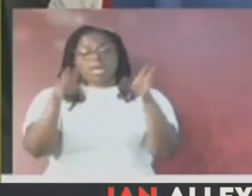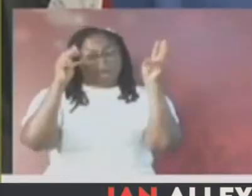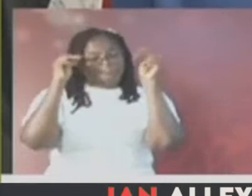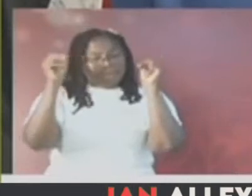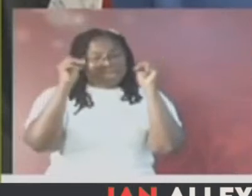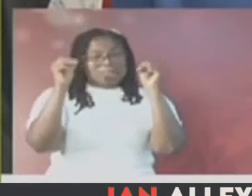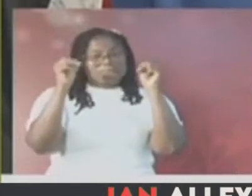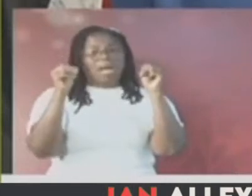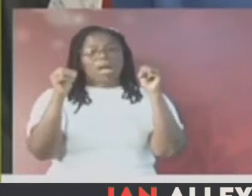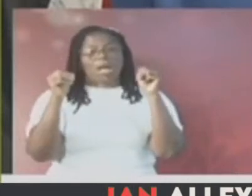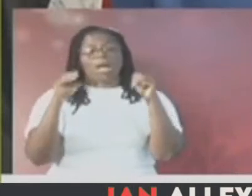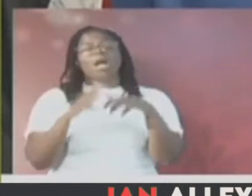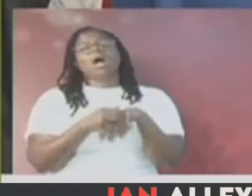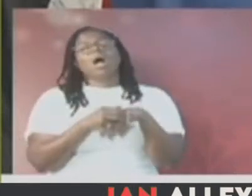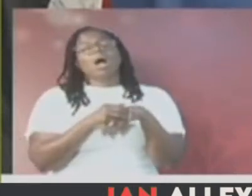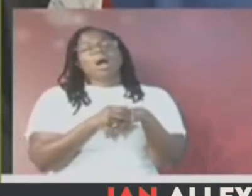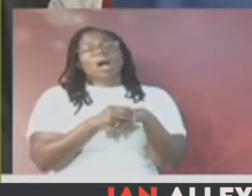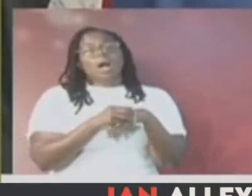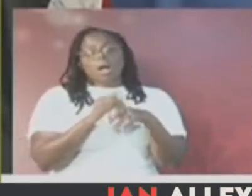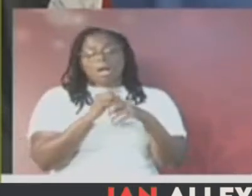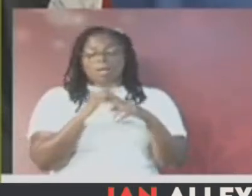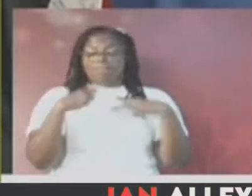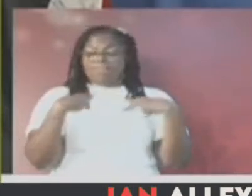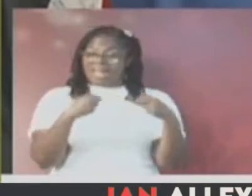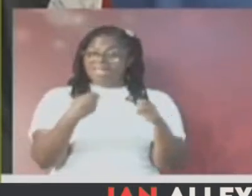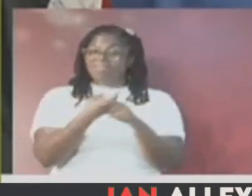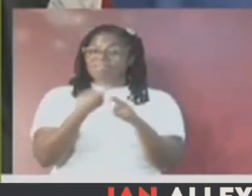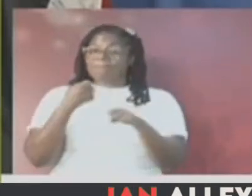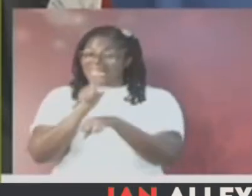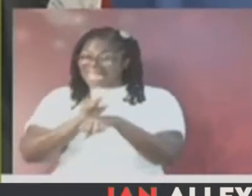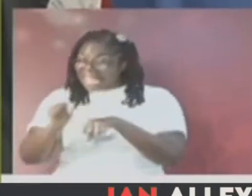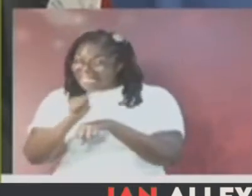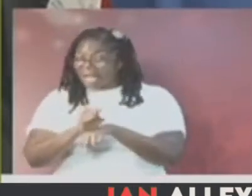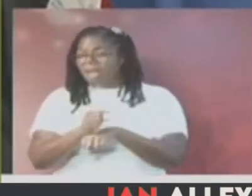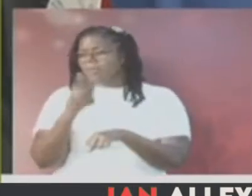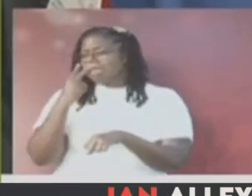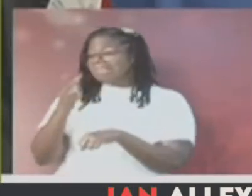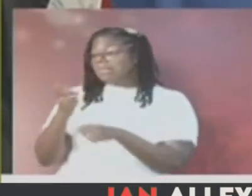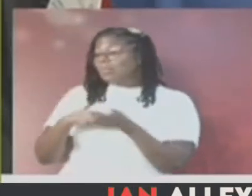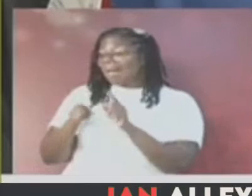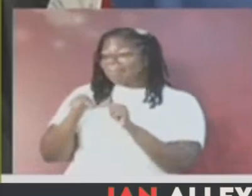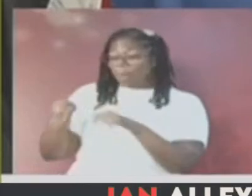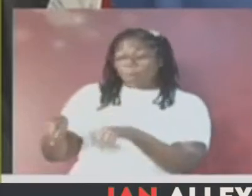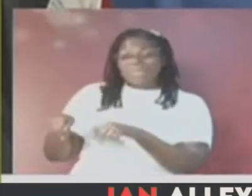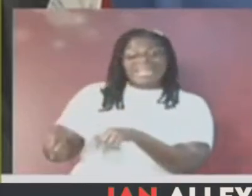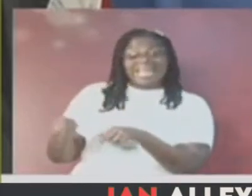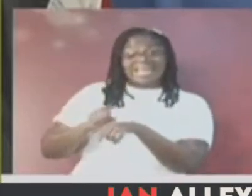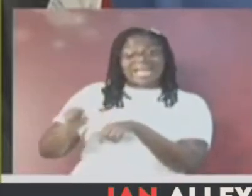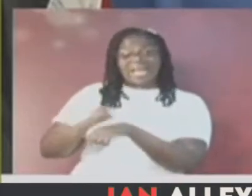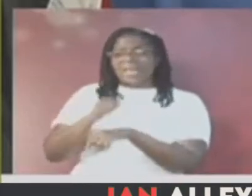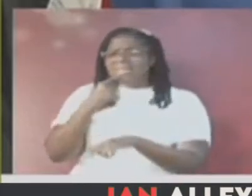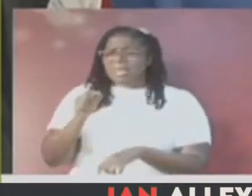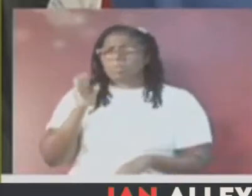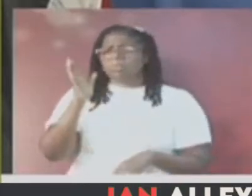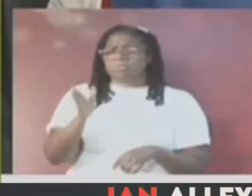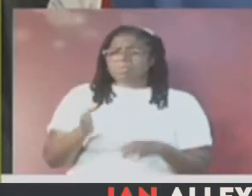Guyana, that maybe we should consider putting special restrictions on